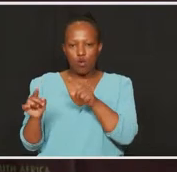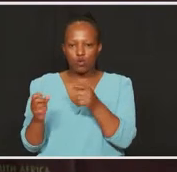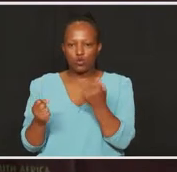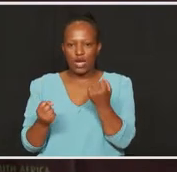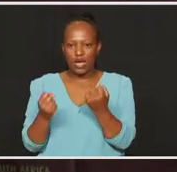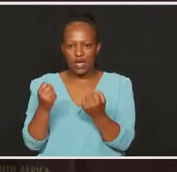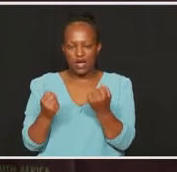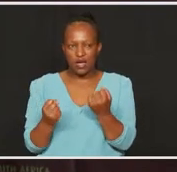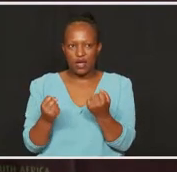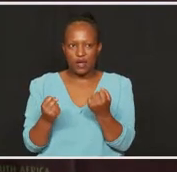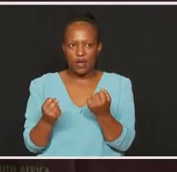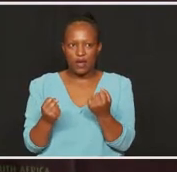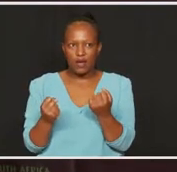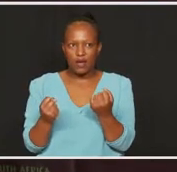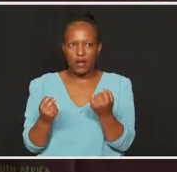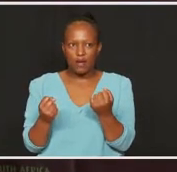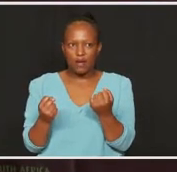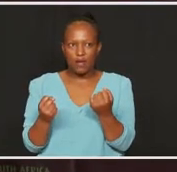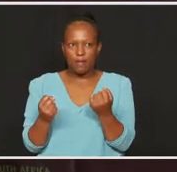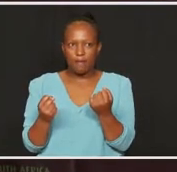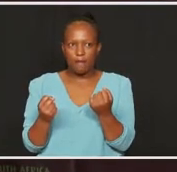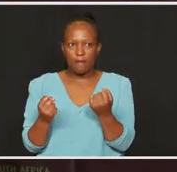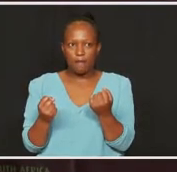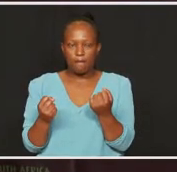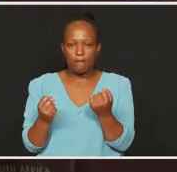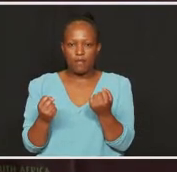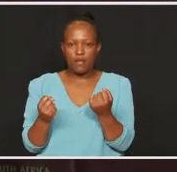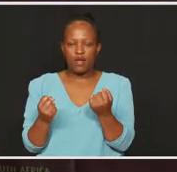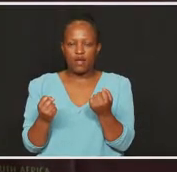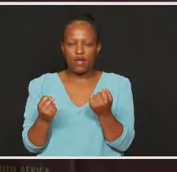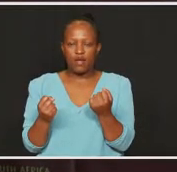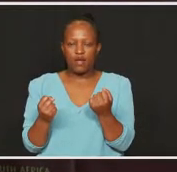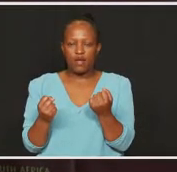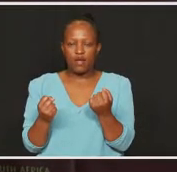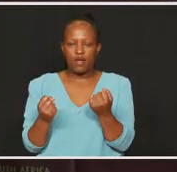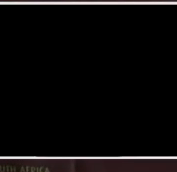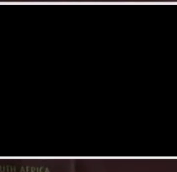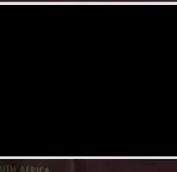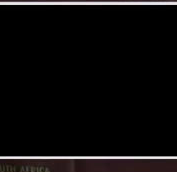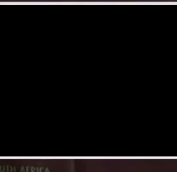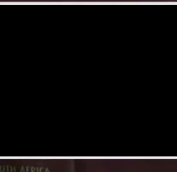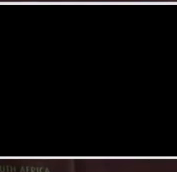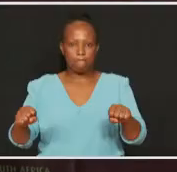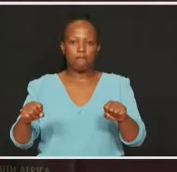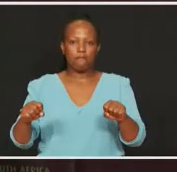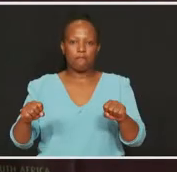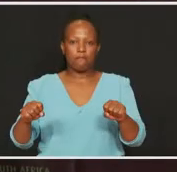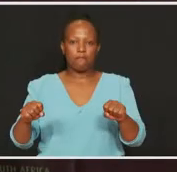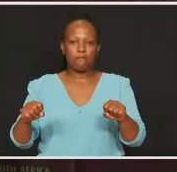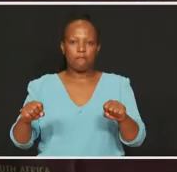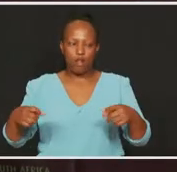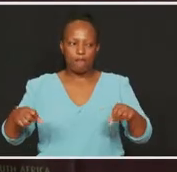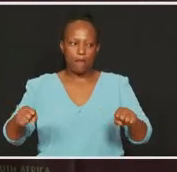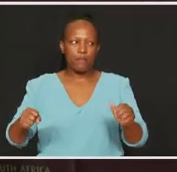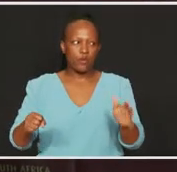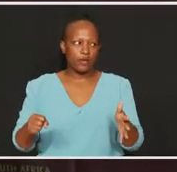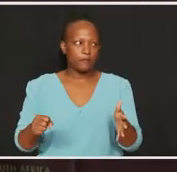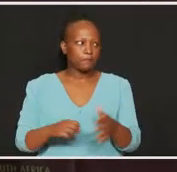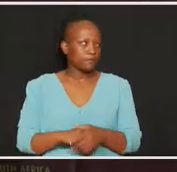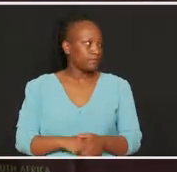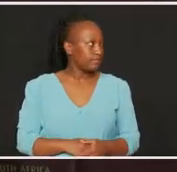because they are going to be well clamped if you don't go to them as urgently as possible thank you very